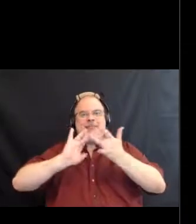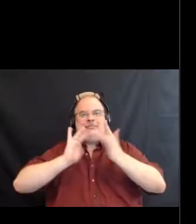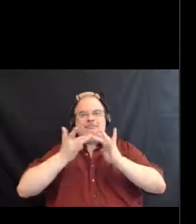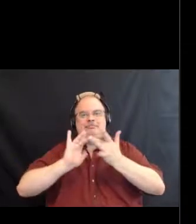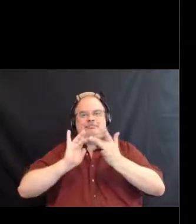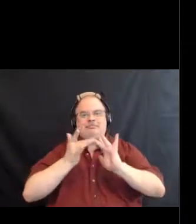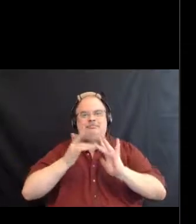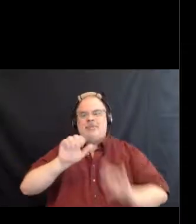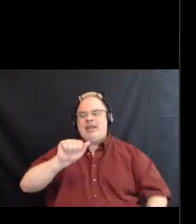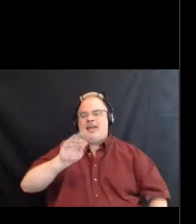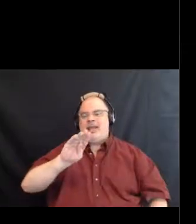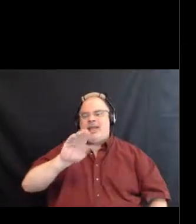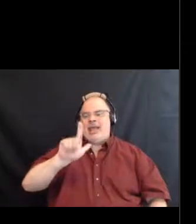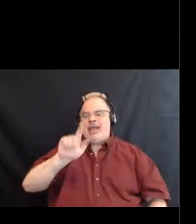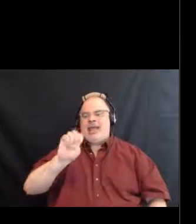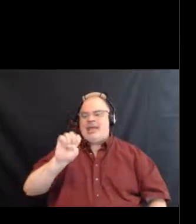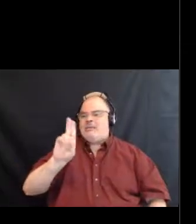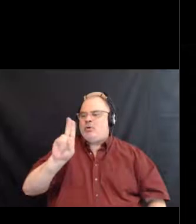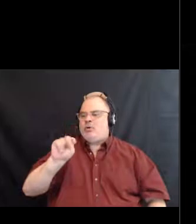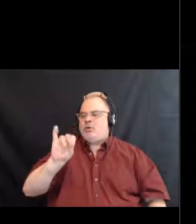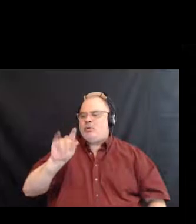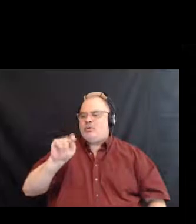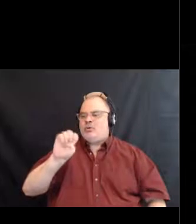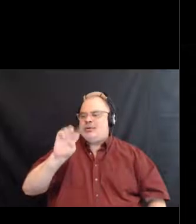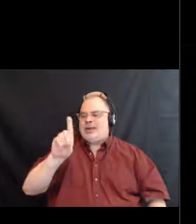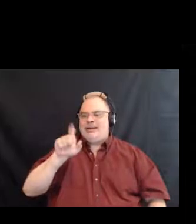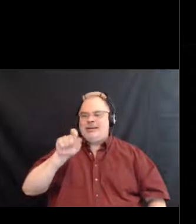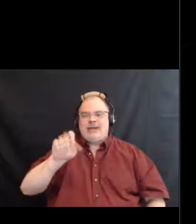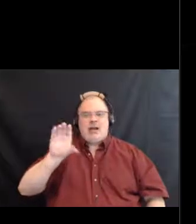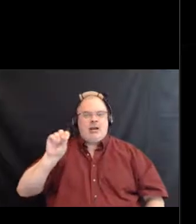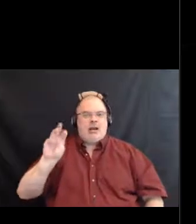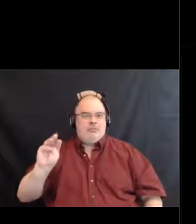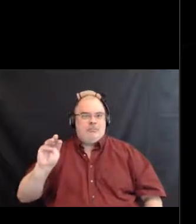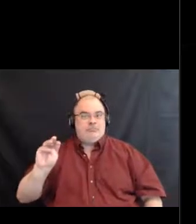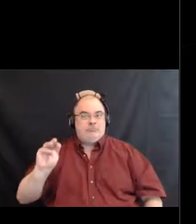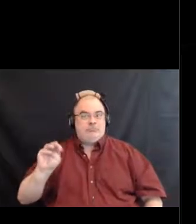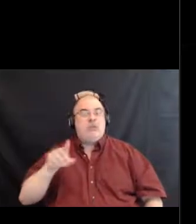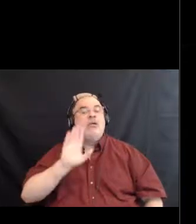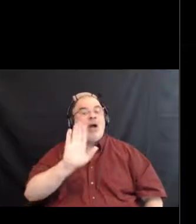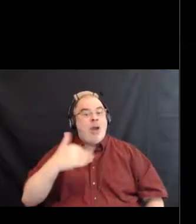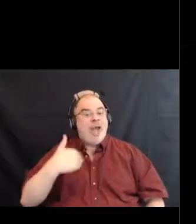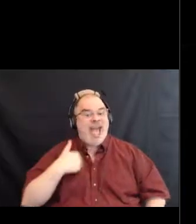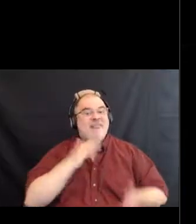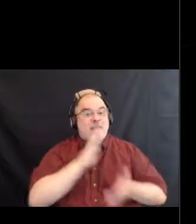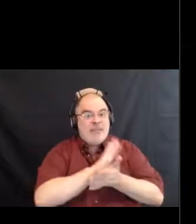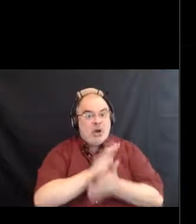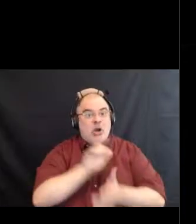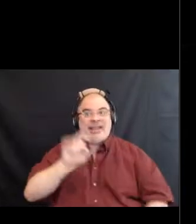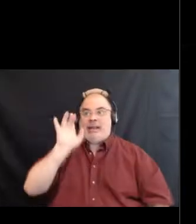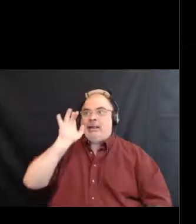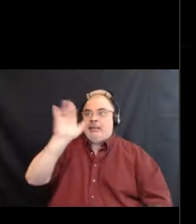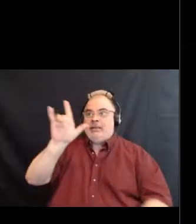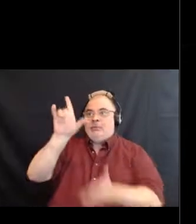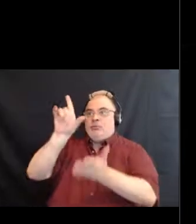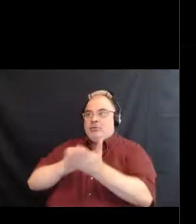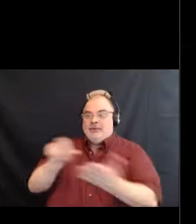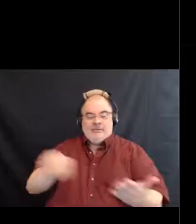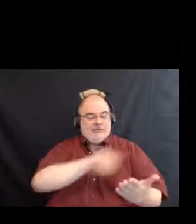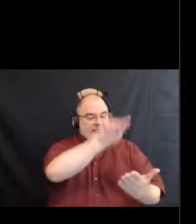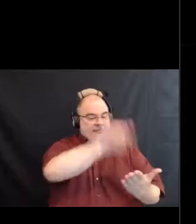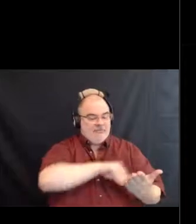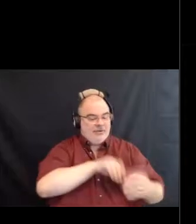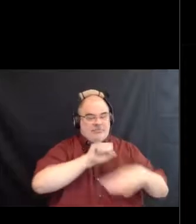have applications that people could print out and mail in if they choose to. But when you open the account, just like if you were opening up a checking